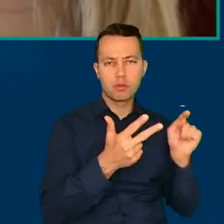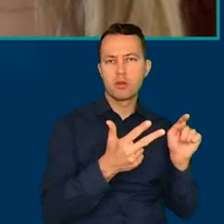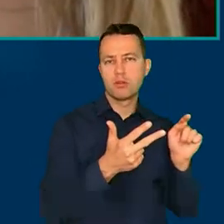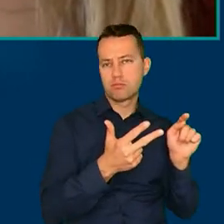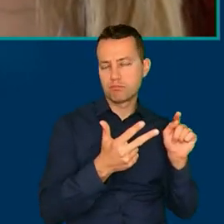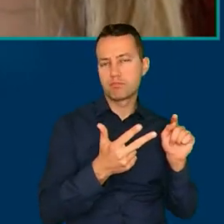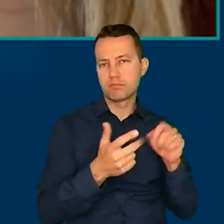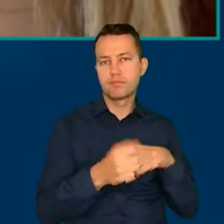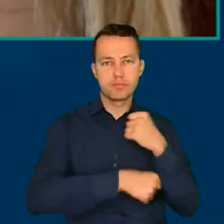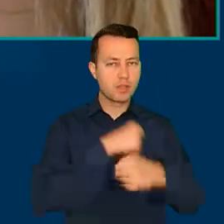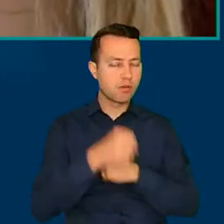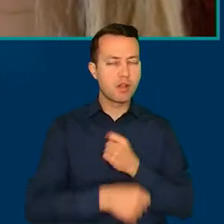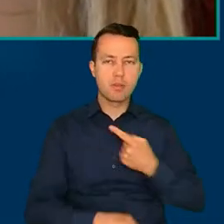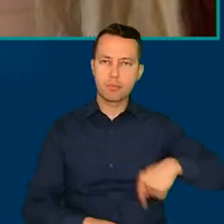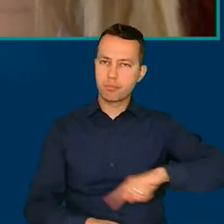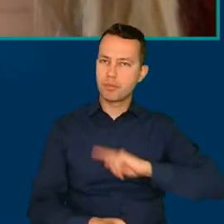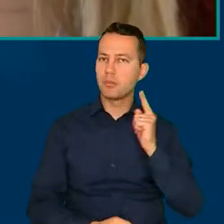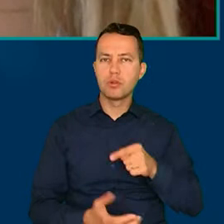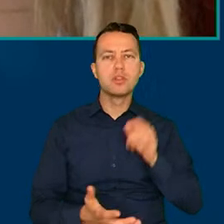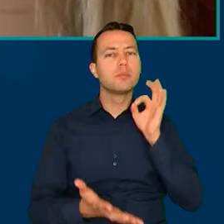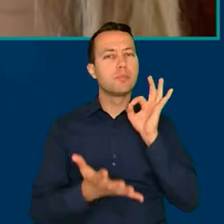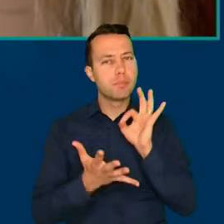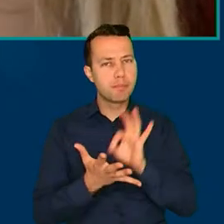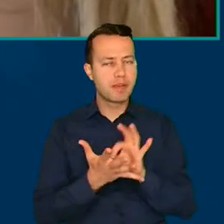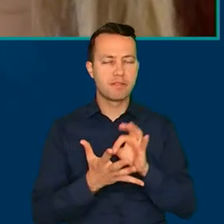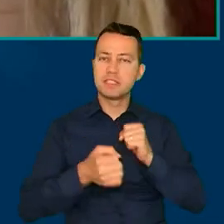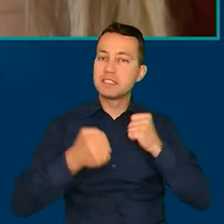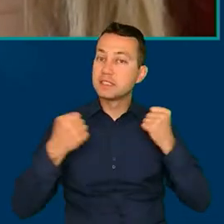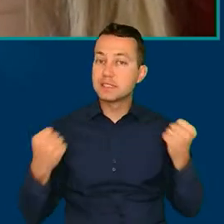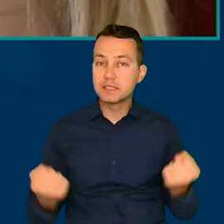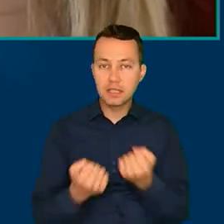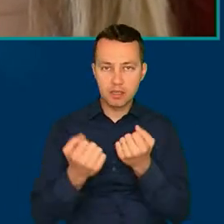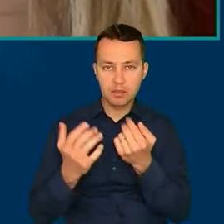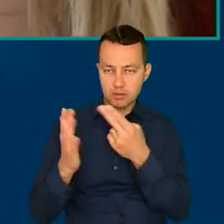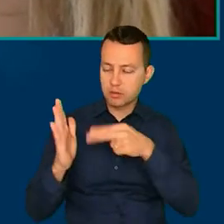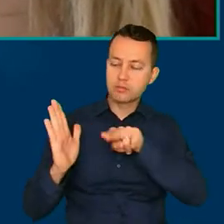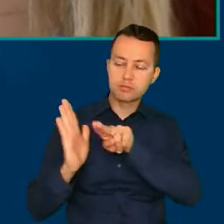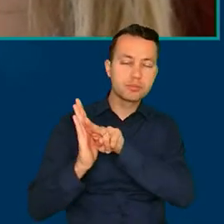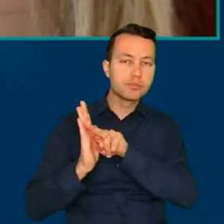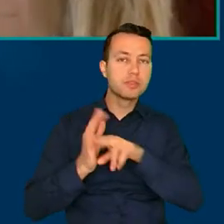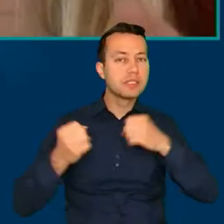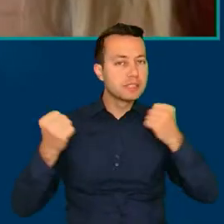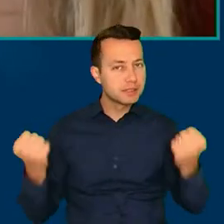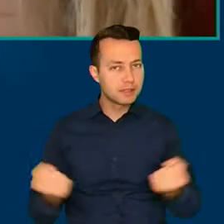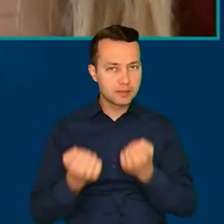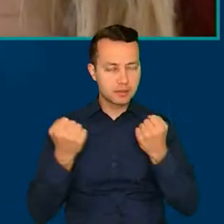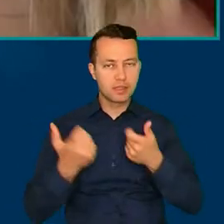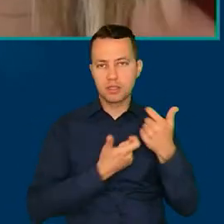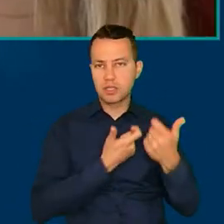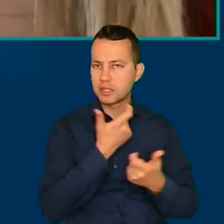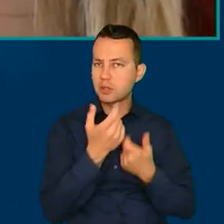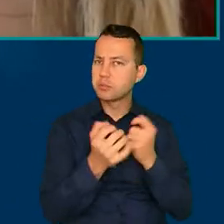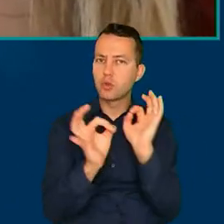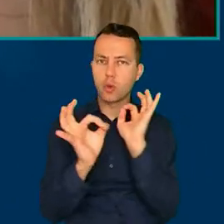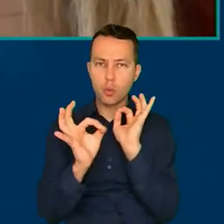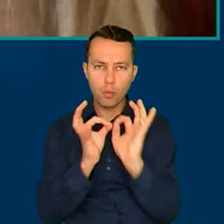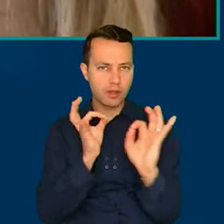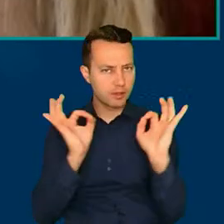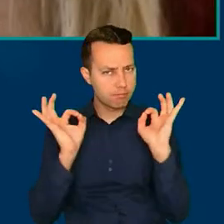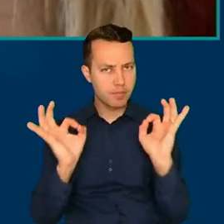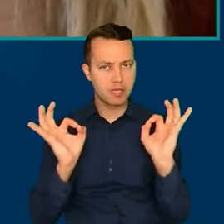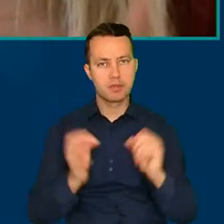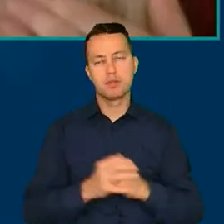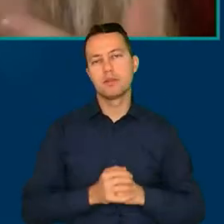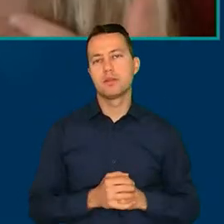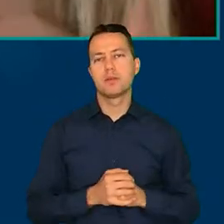on targeting the risks where there's the most potential for harm, instead of engaging with